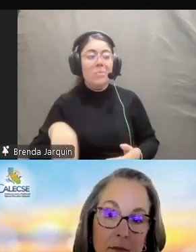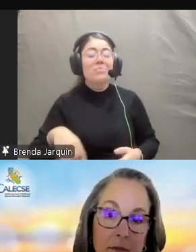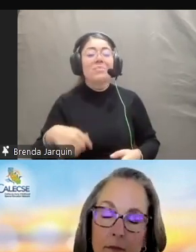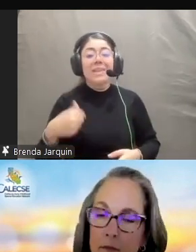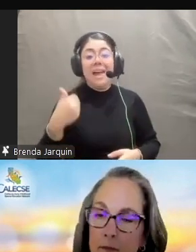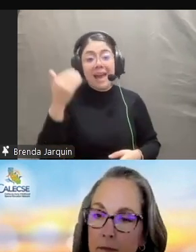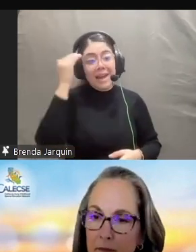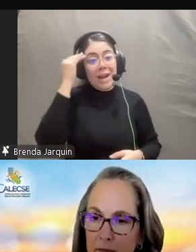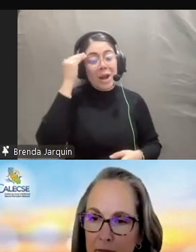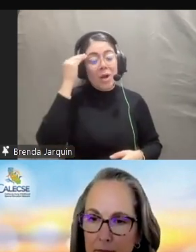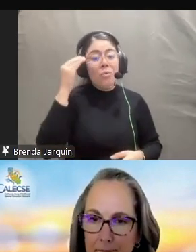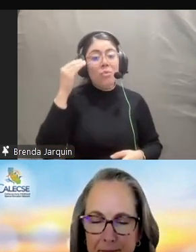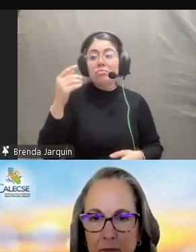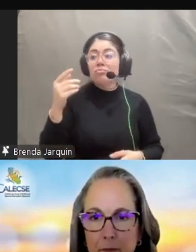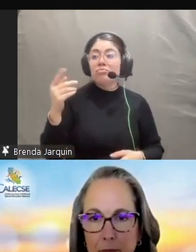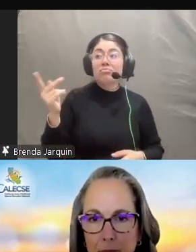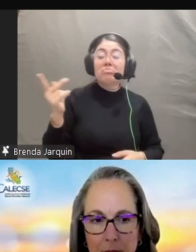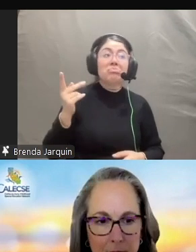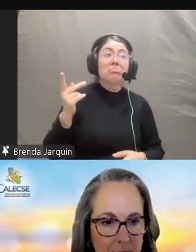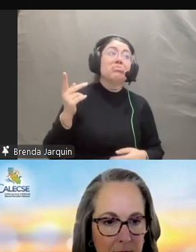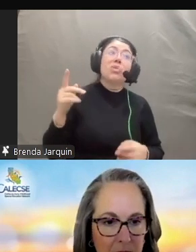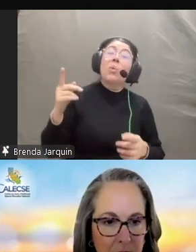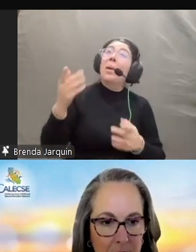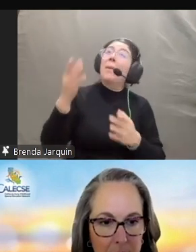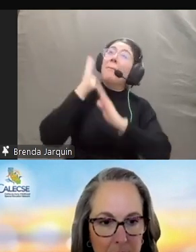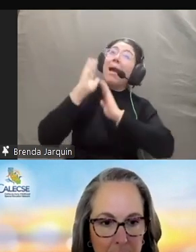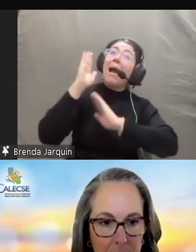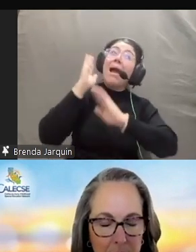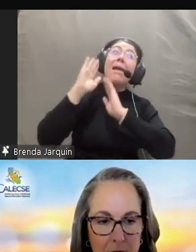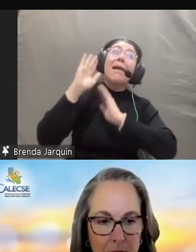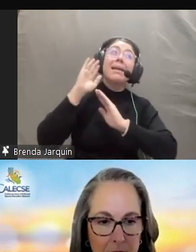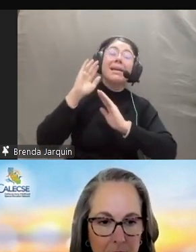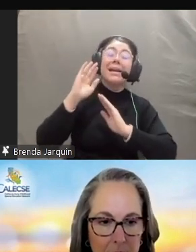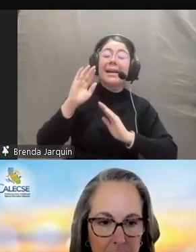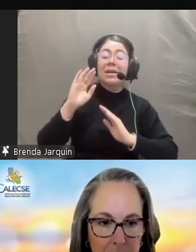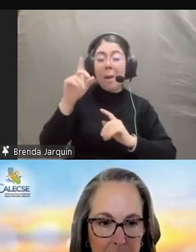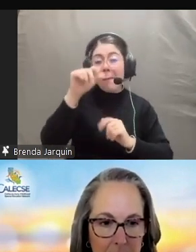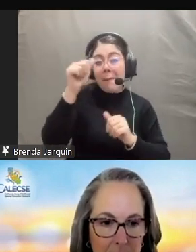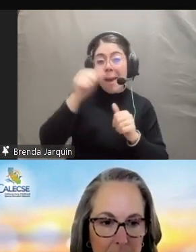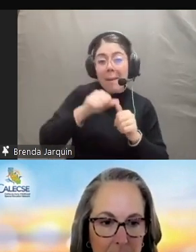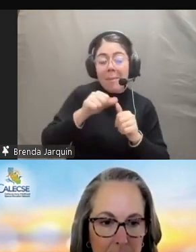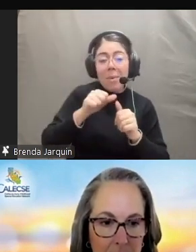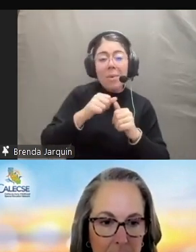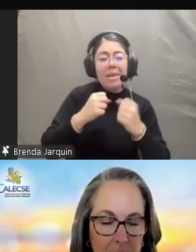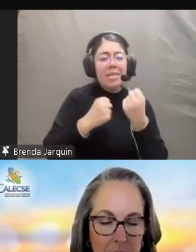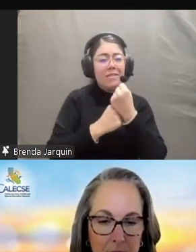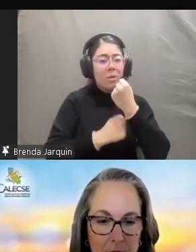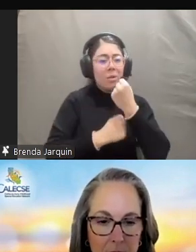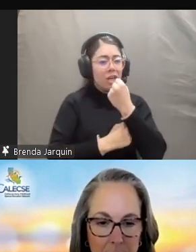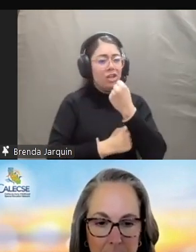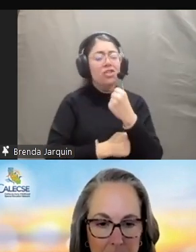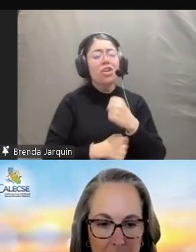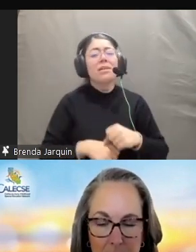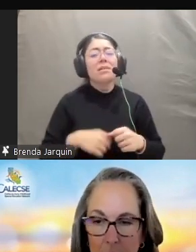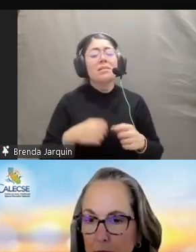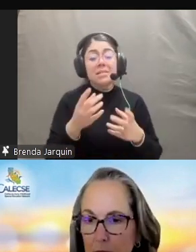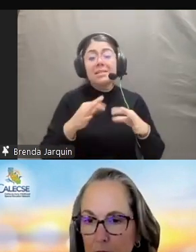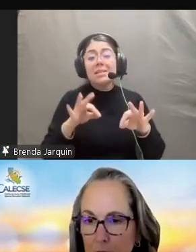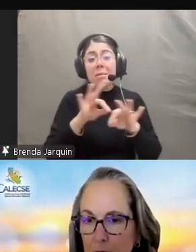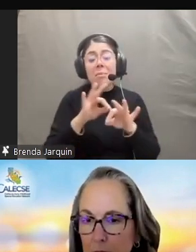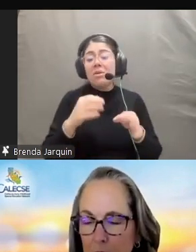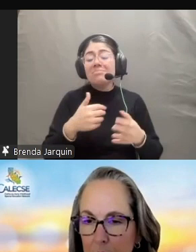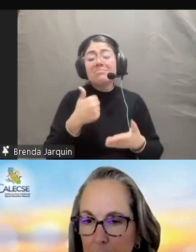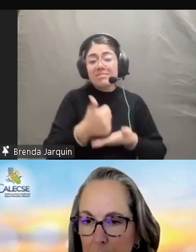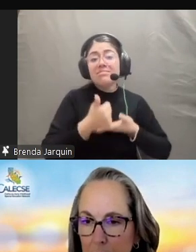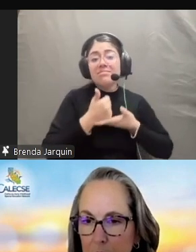those foundational practices have really been helpful to us. We had to review our